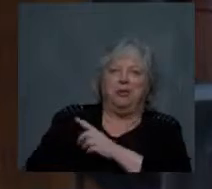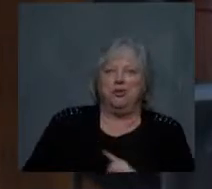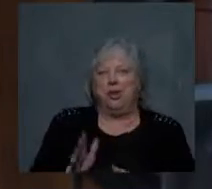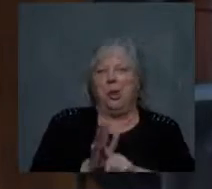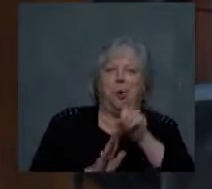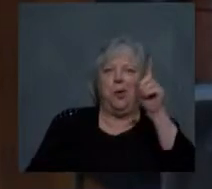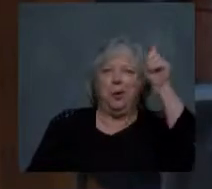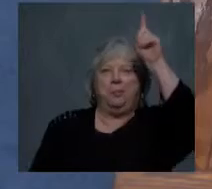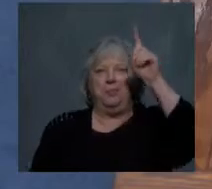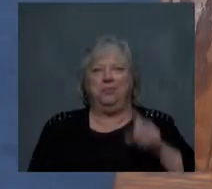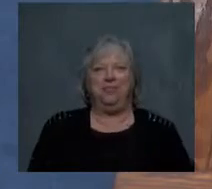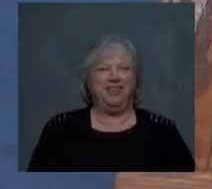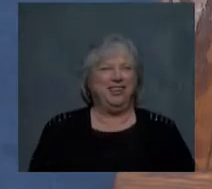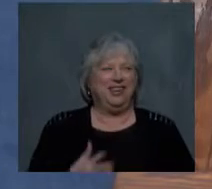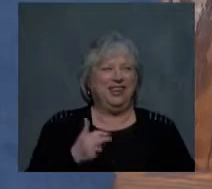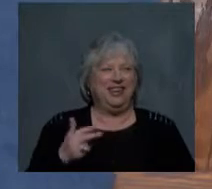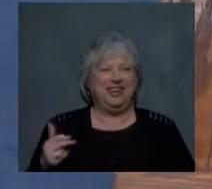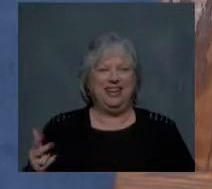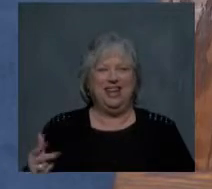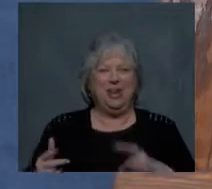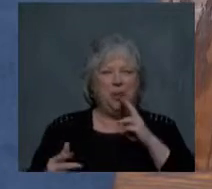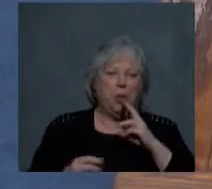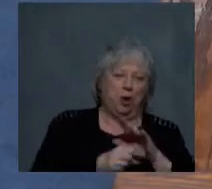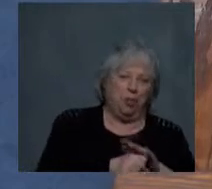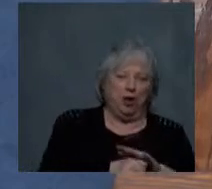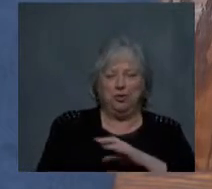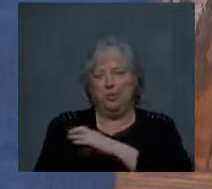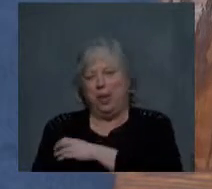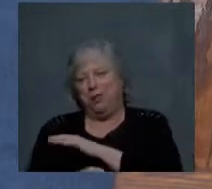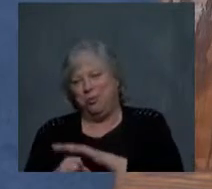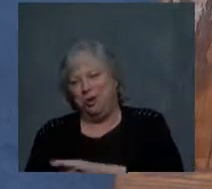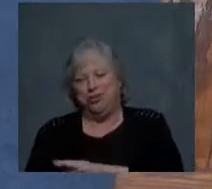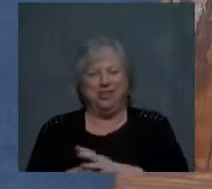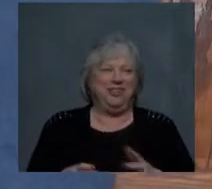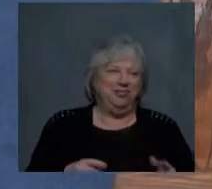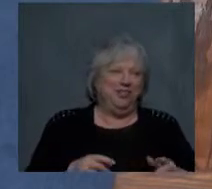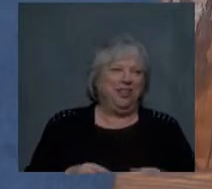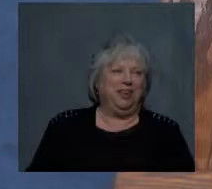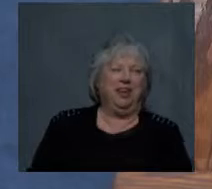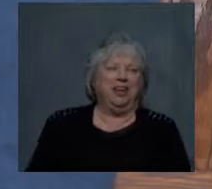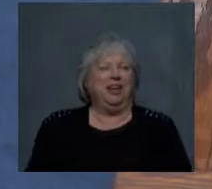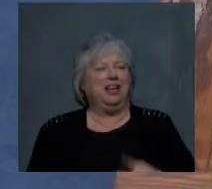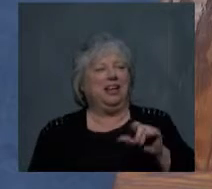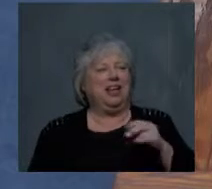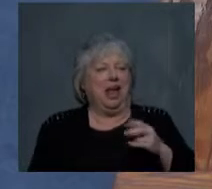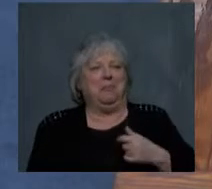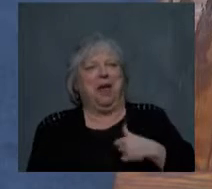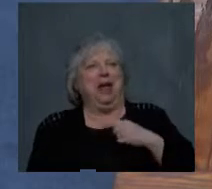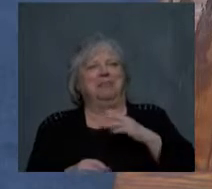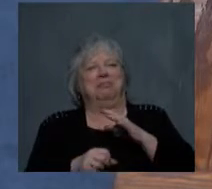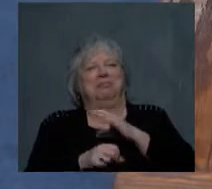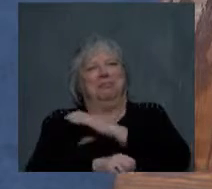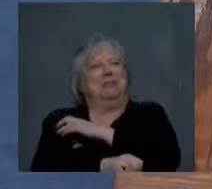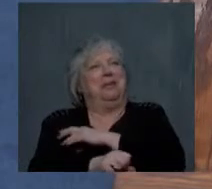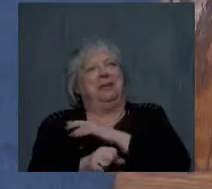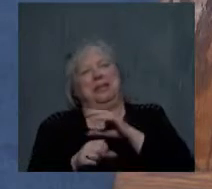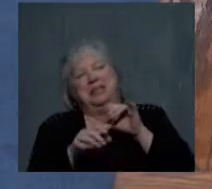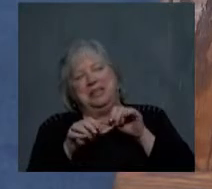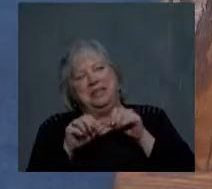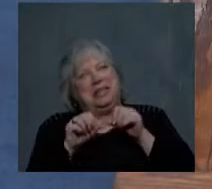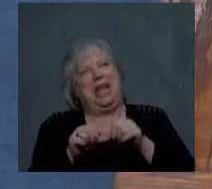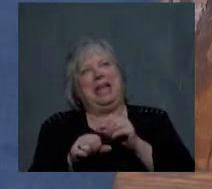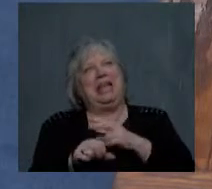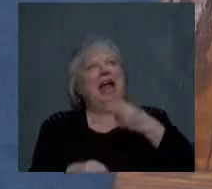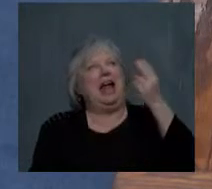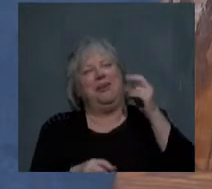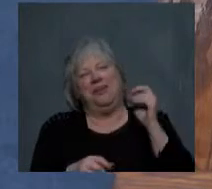Mine stays up all the time anyway. Well, and we can't solve the world's problems, but we can certainly